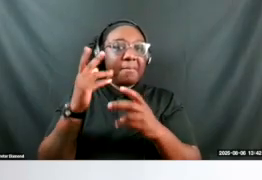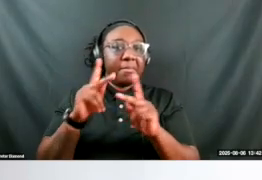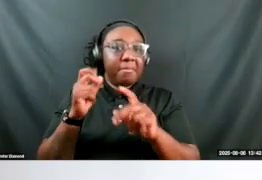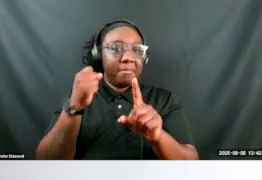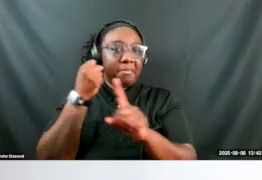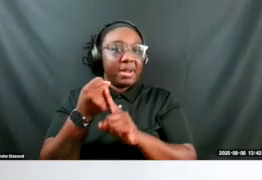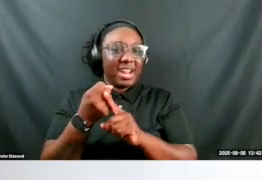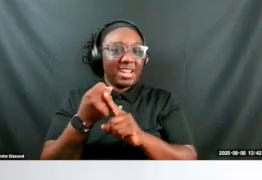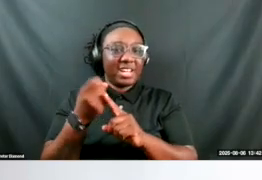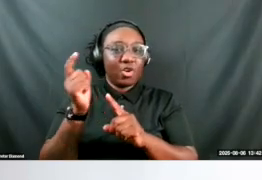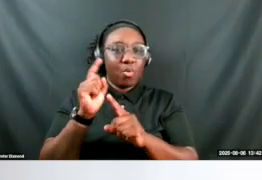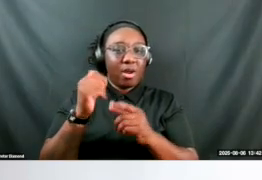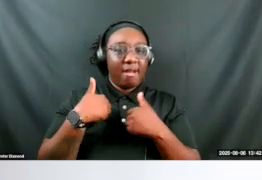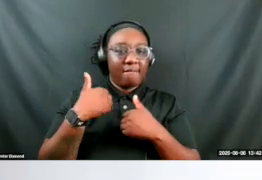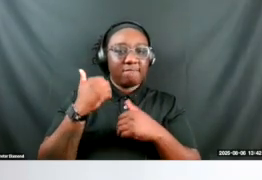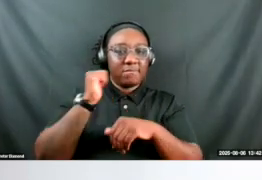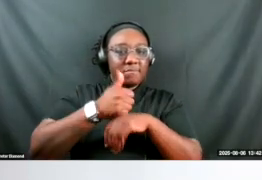months.